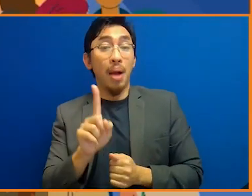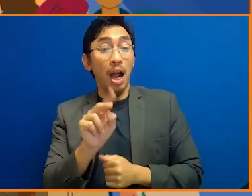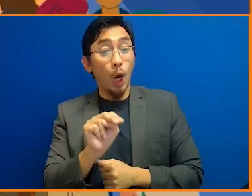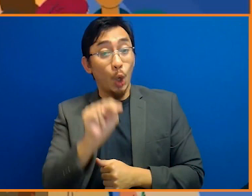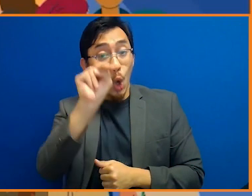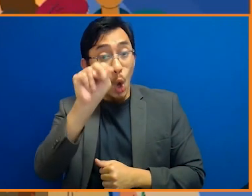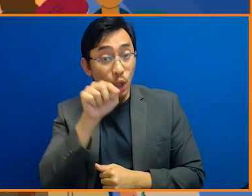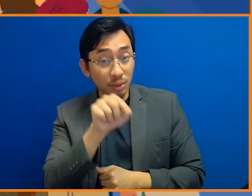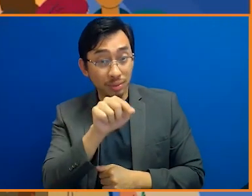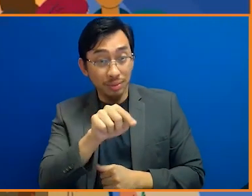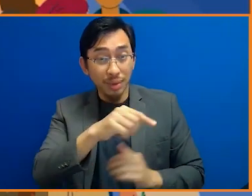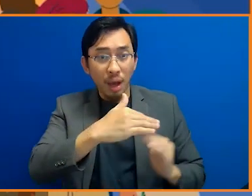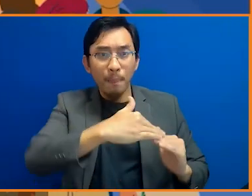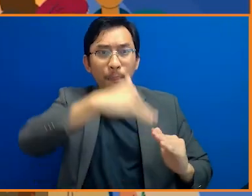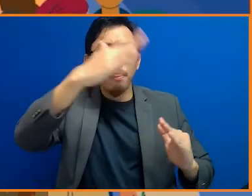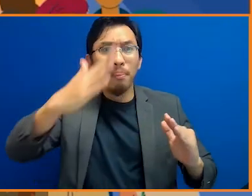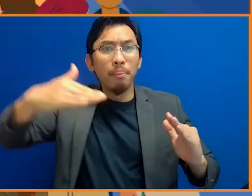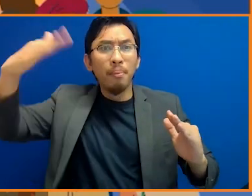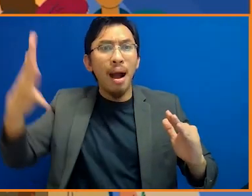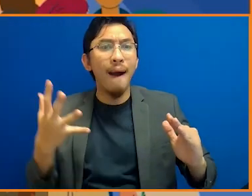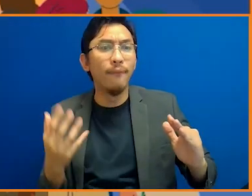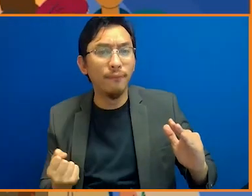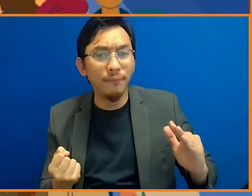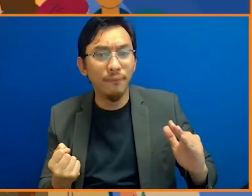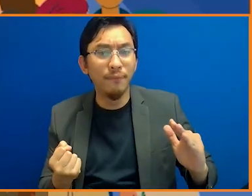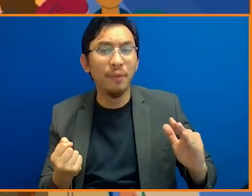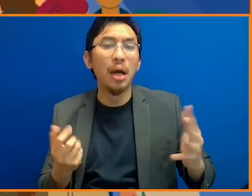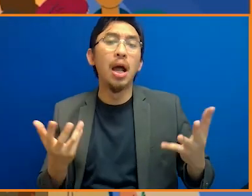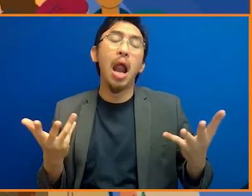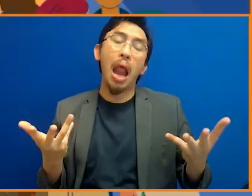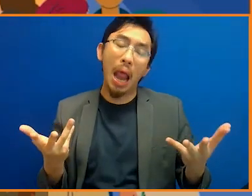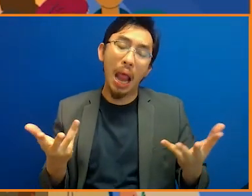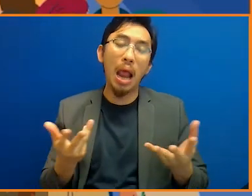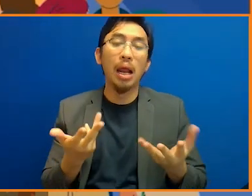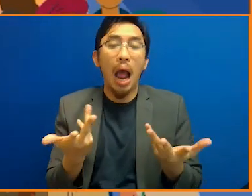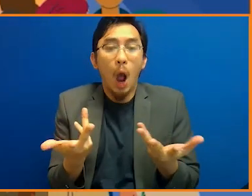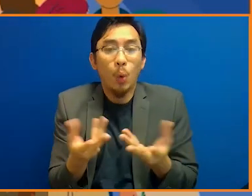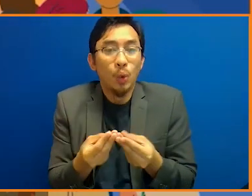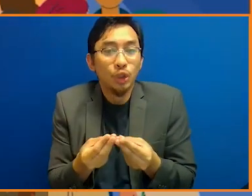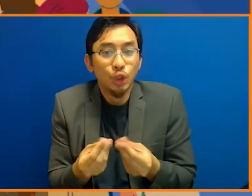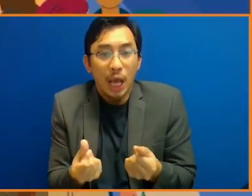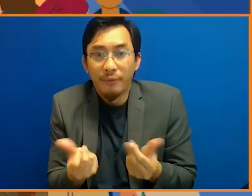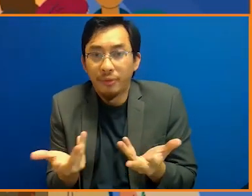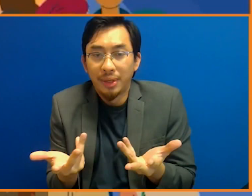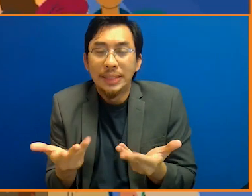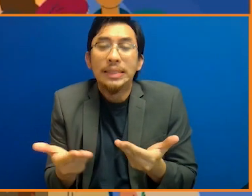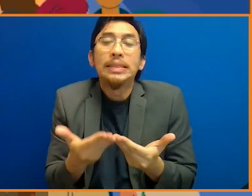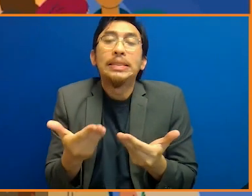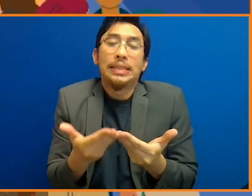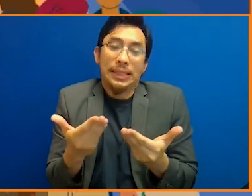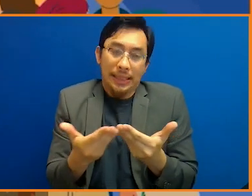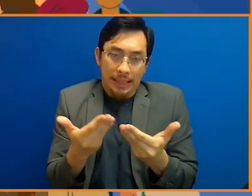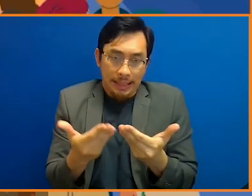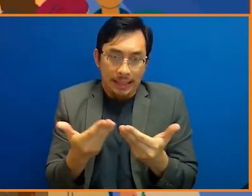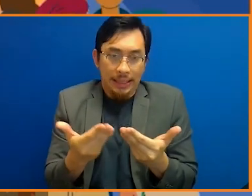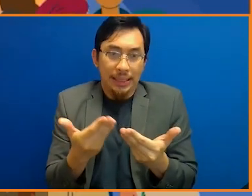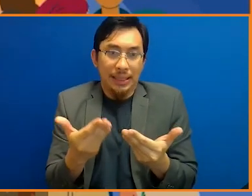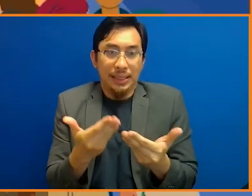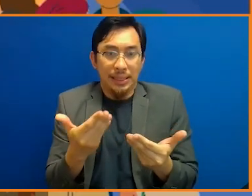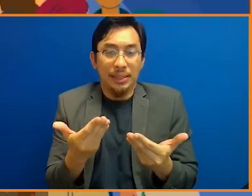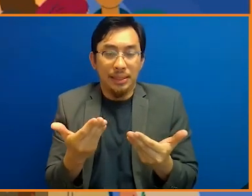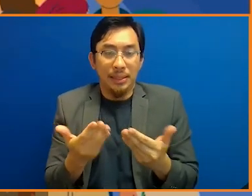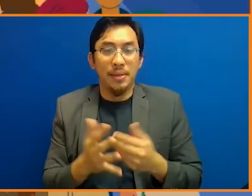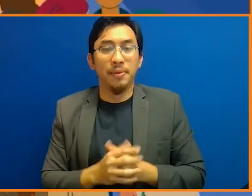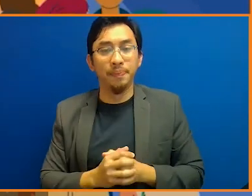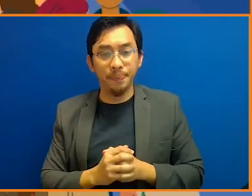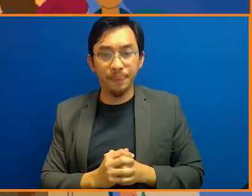the northern part of Japan, where they have a mountain already, so the solution is pretty well,